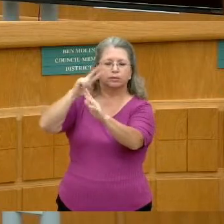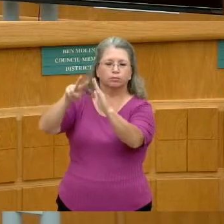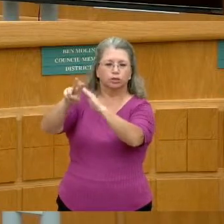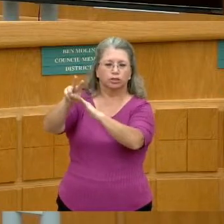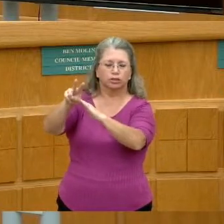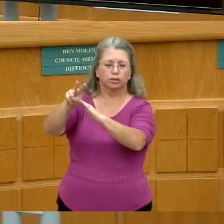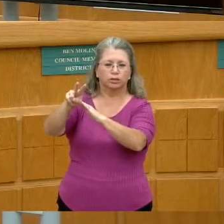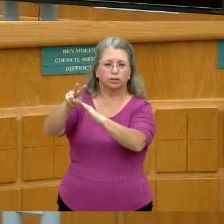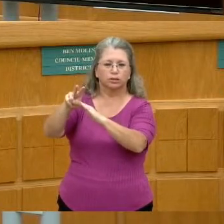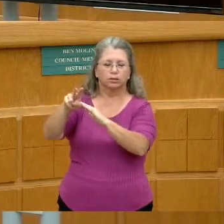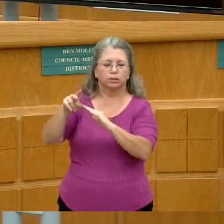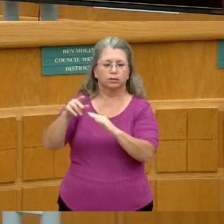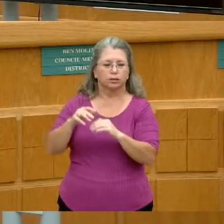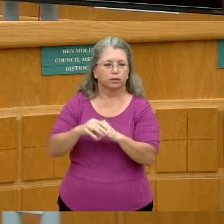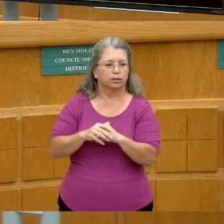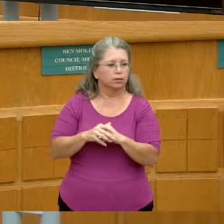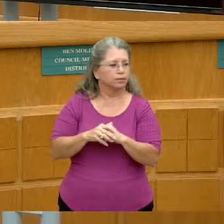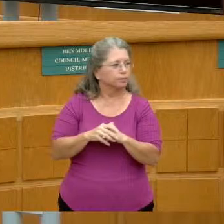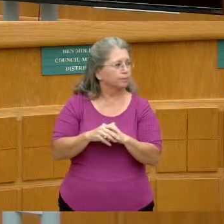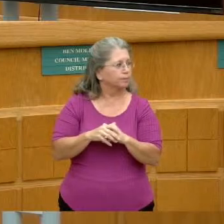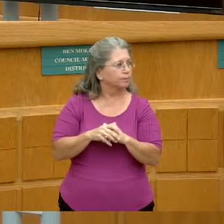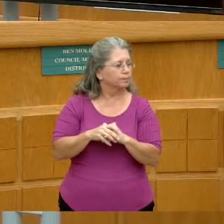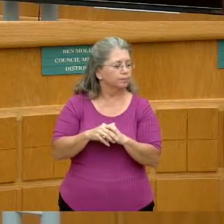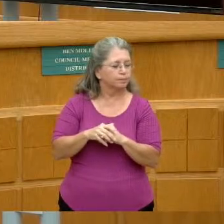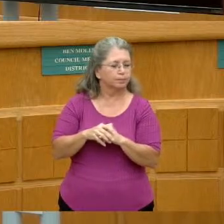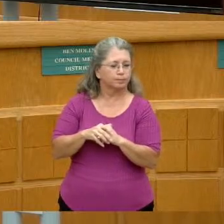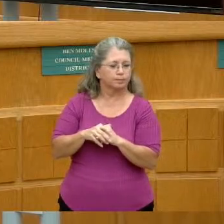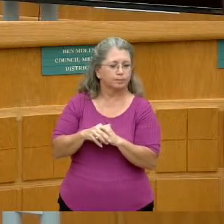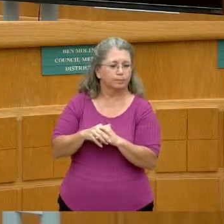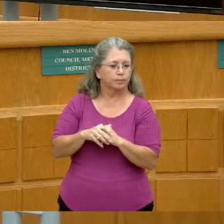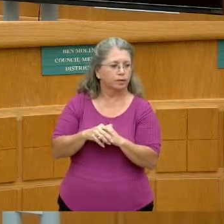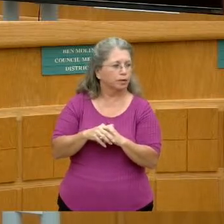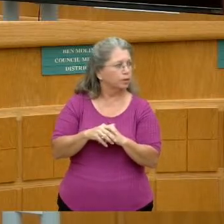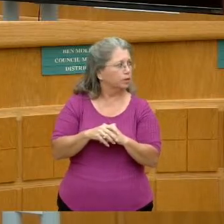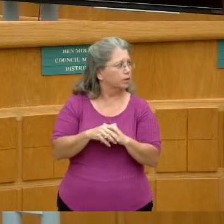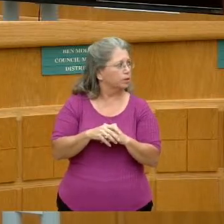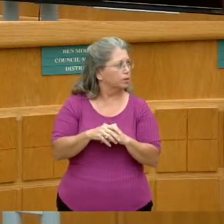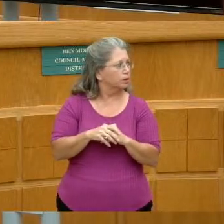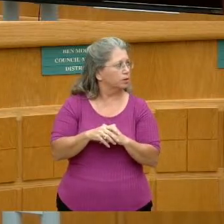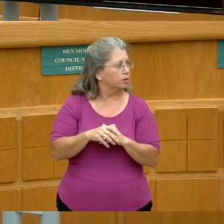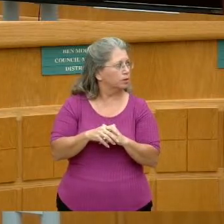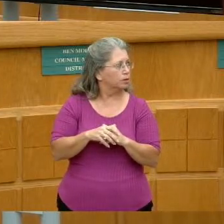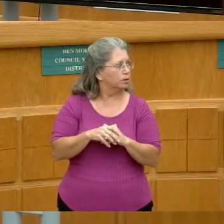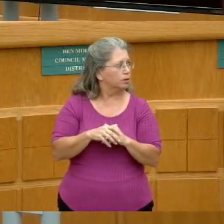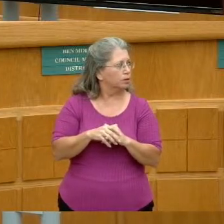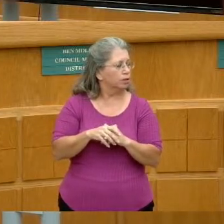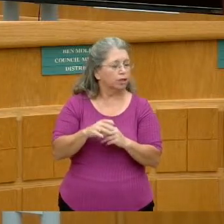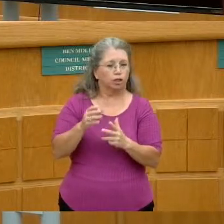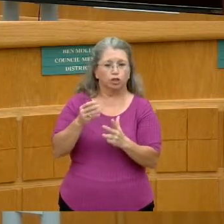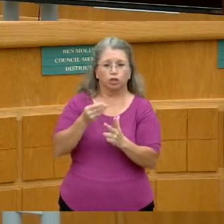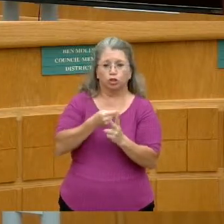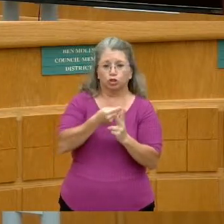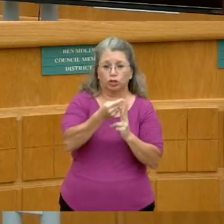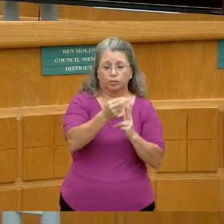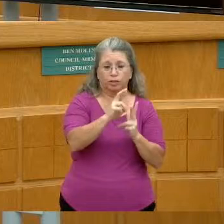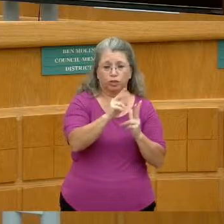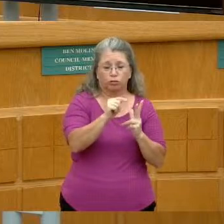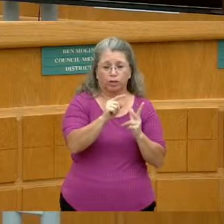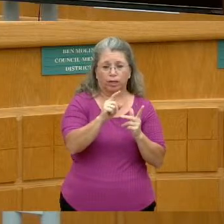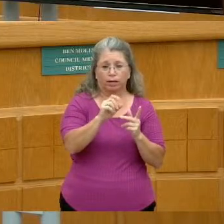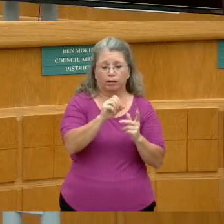optimistic. Right now, what we did in this one was transmission rate of 3.1 right till last